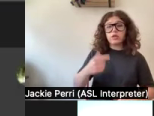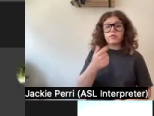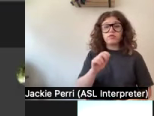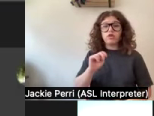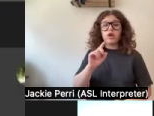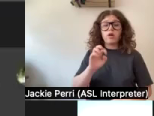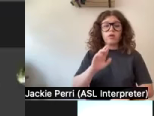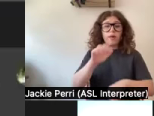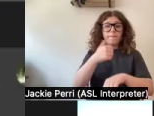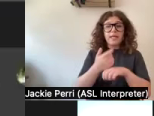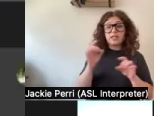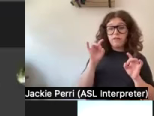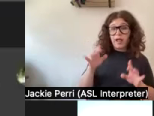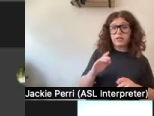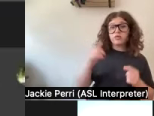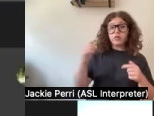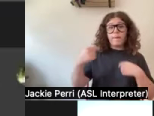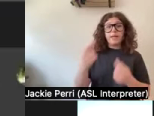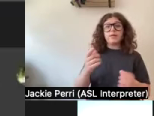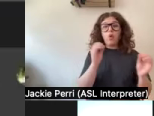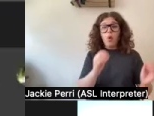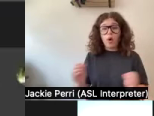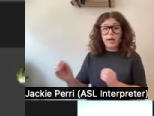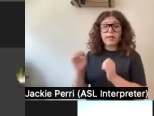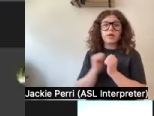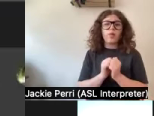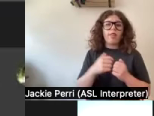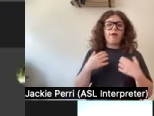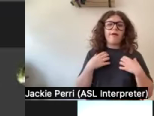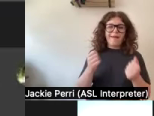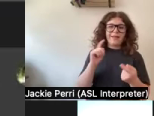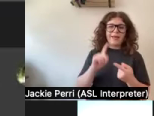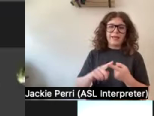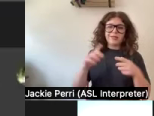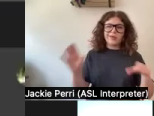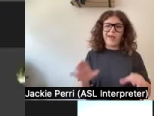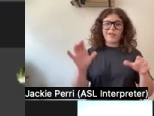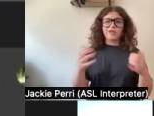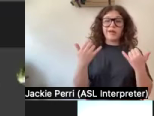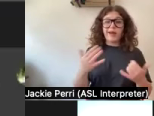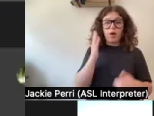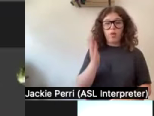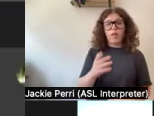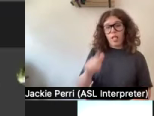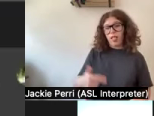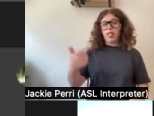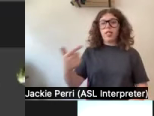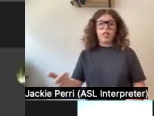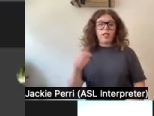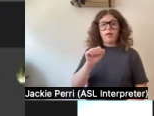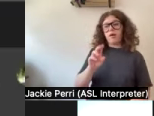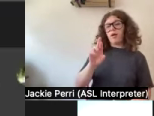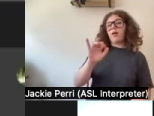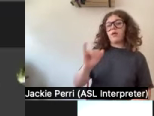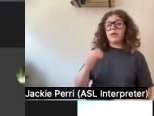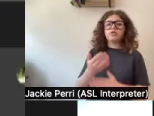who've been organizing with Healing to Action. And I'm going to turn it over to Audi to share more